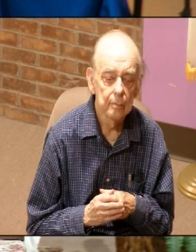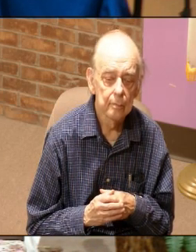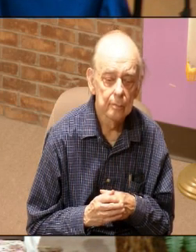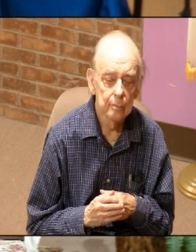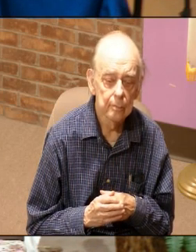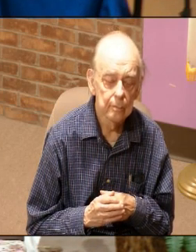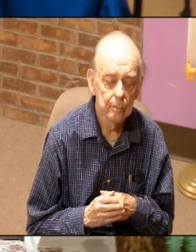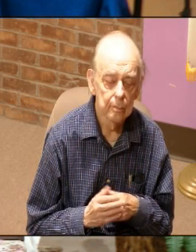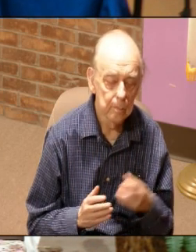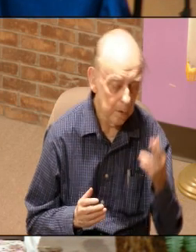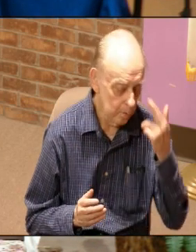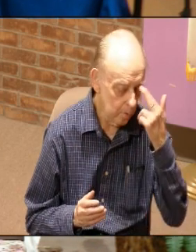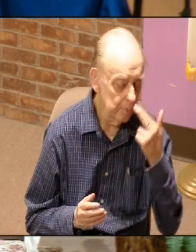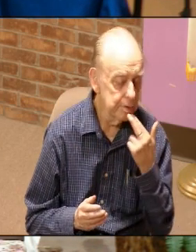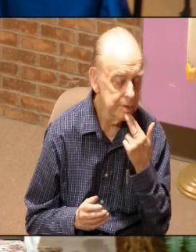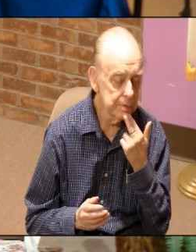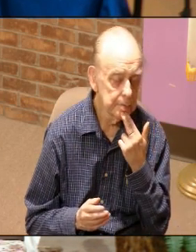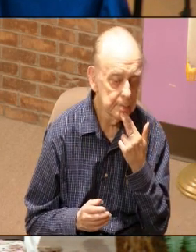And in Romans